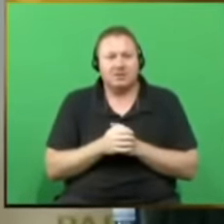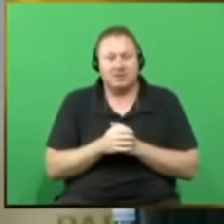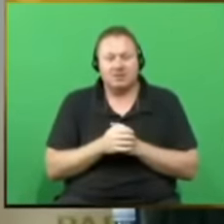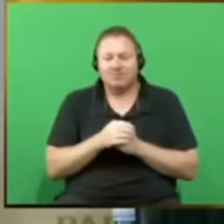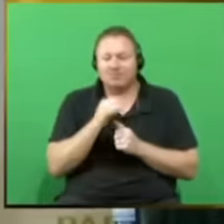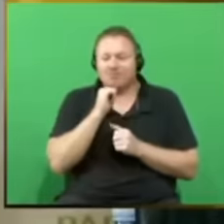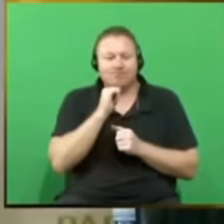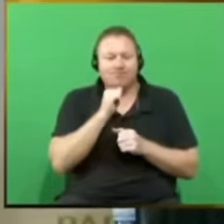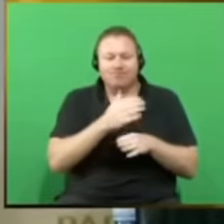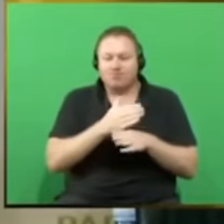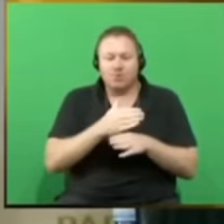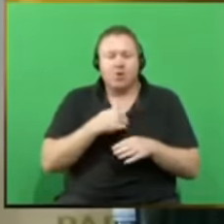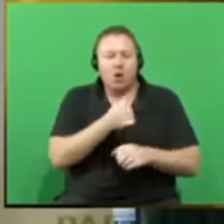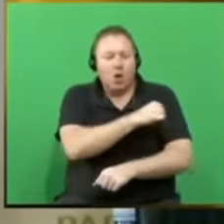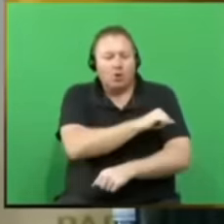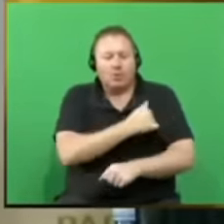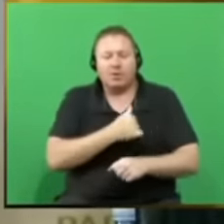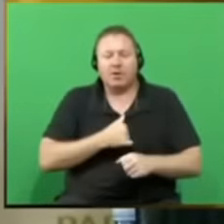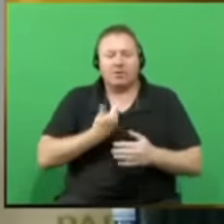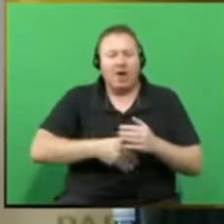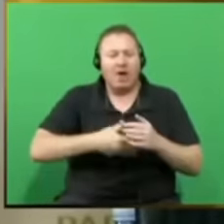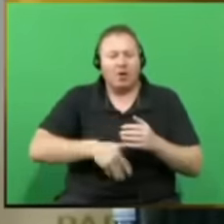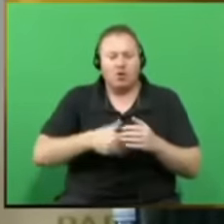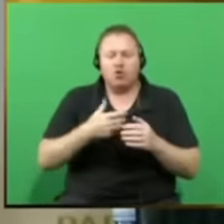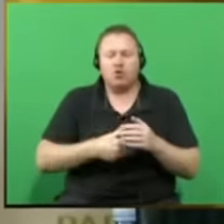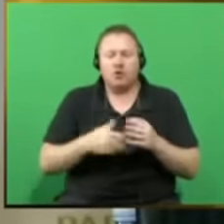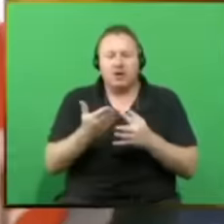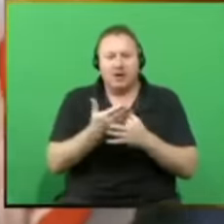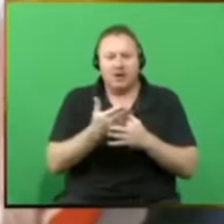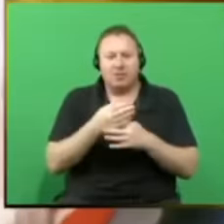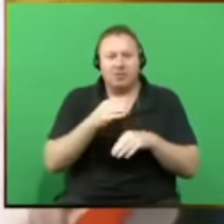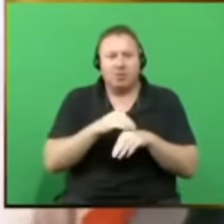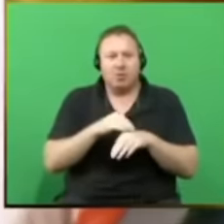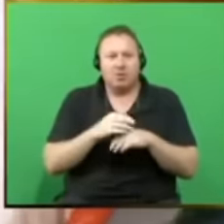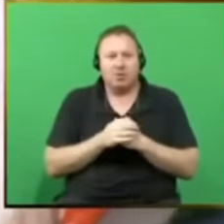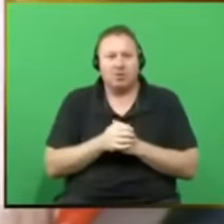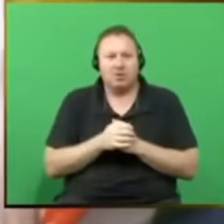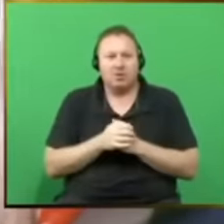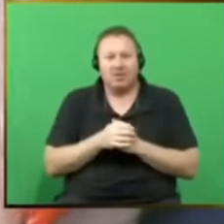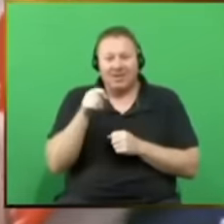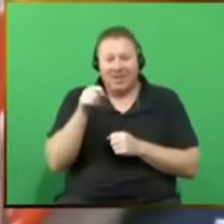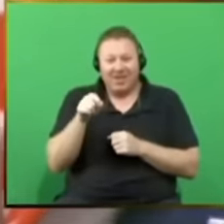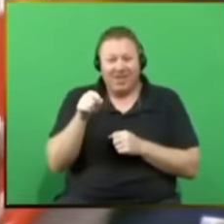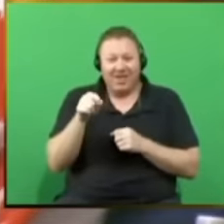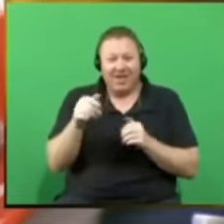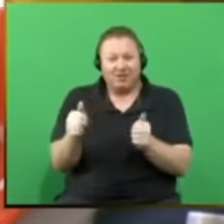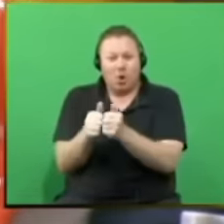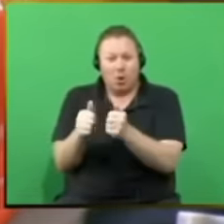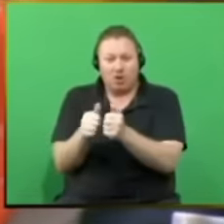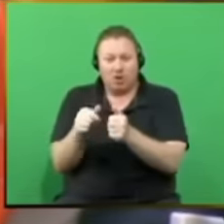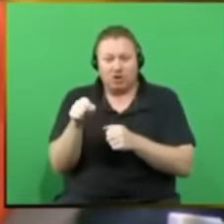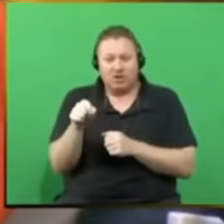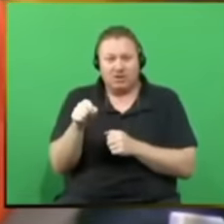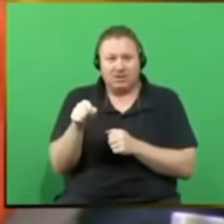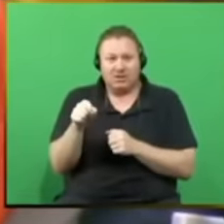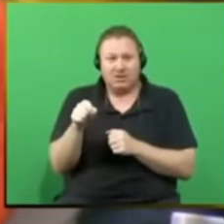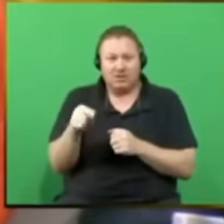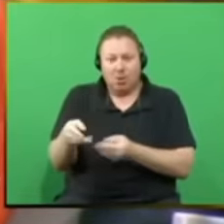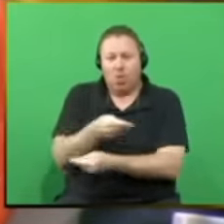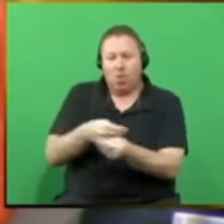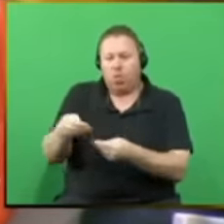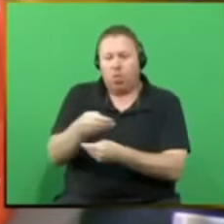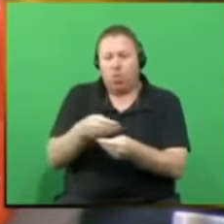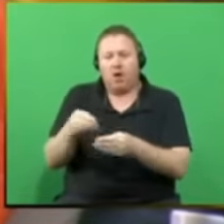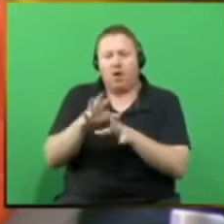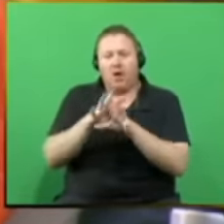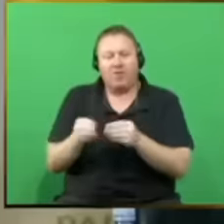cases. That coalition, and this is a warning for after the election, that coalition has captured everyone